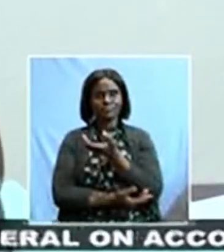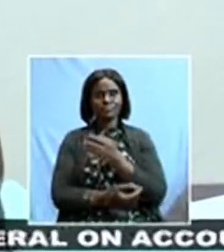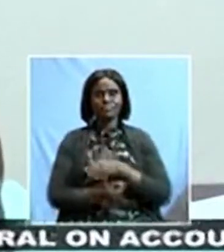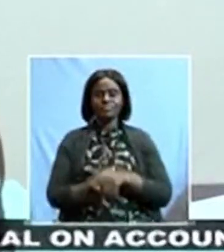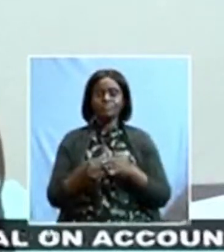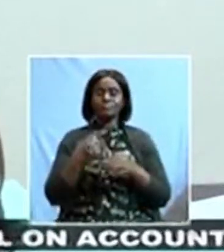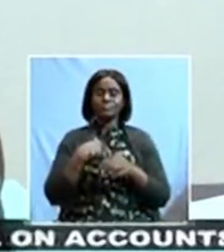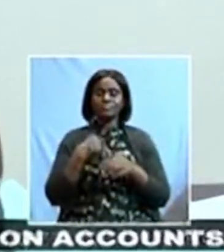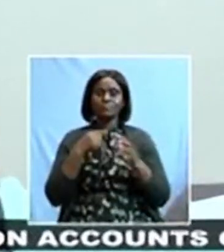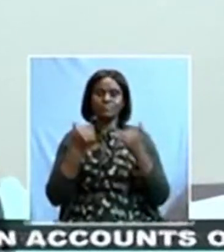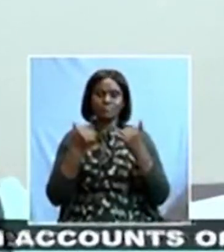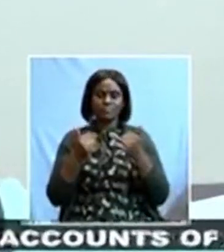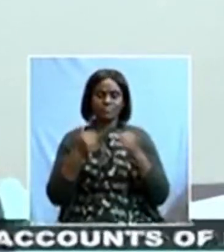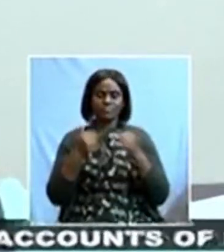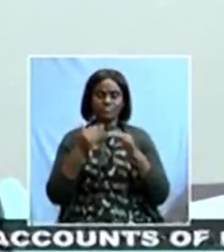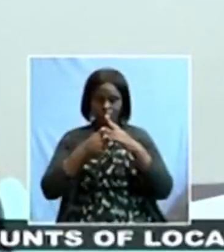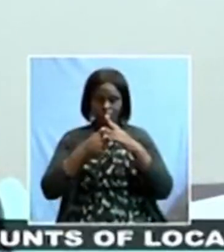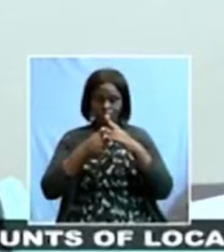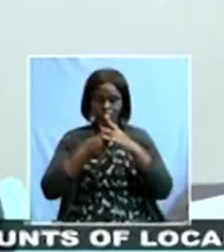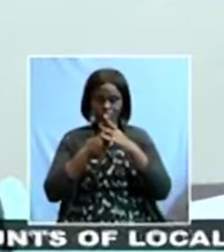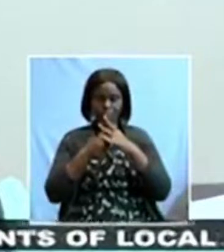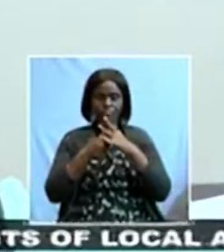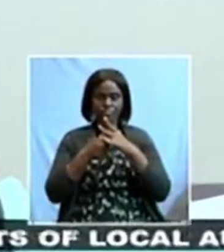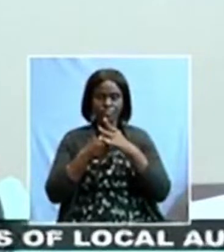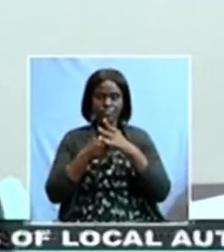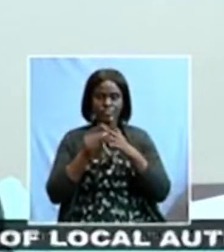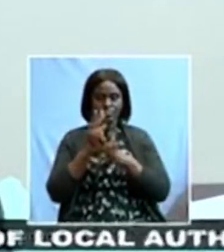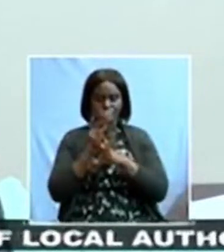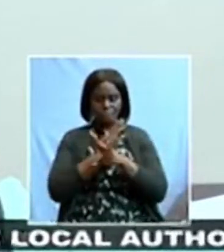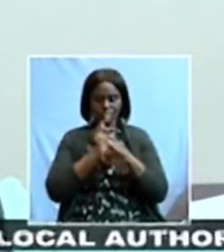Allow me, before we begin to